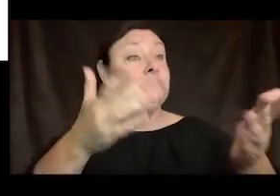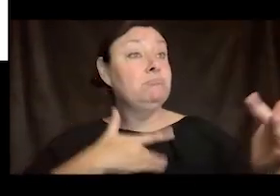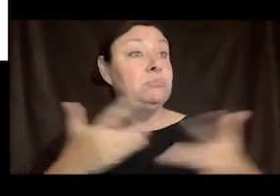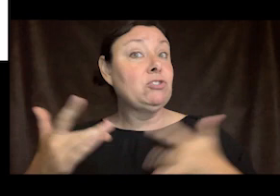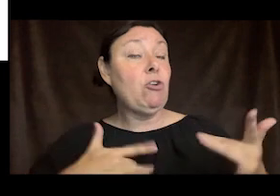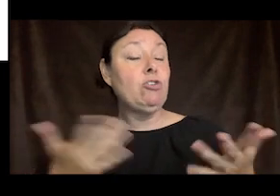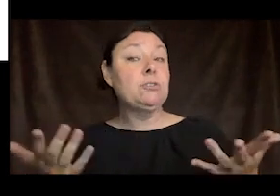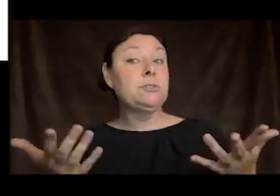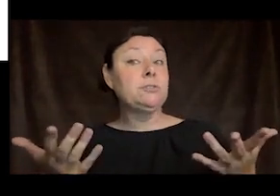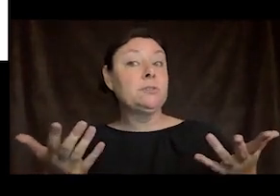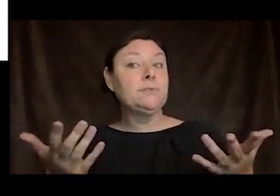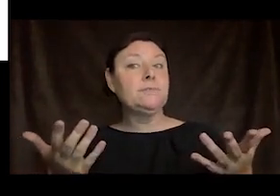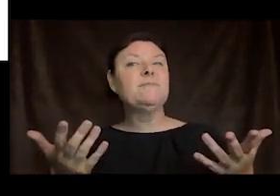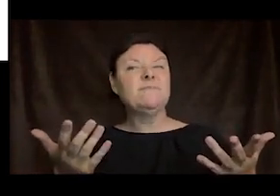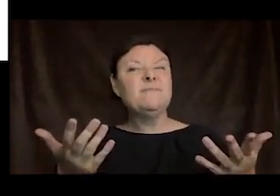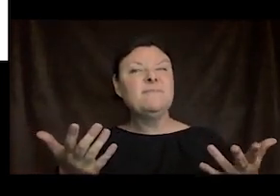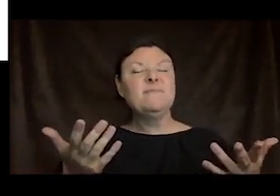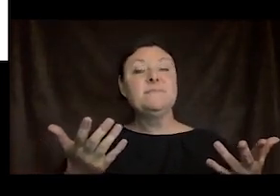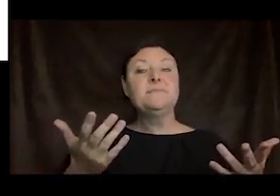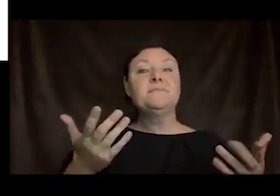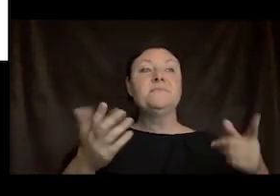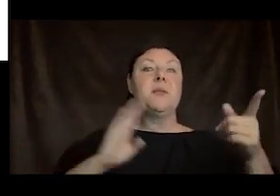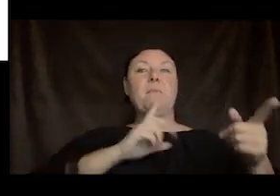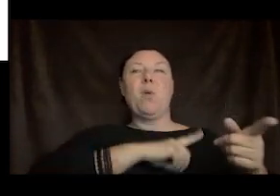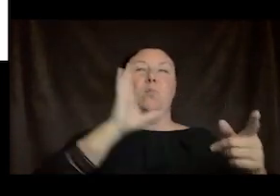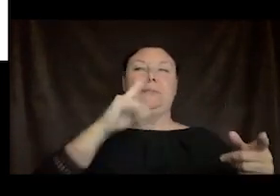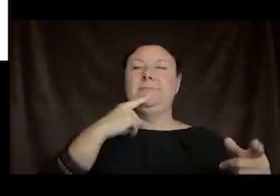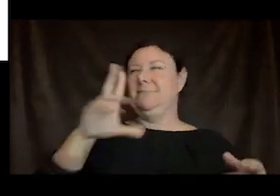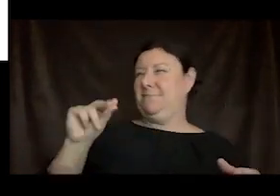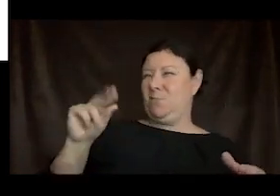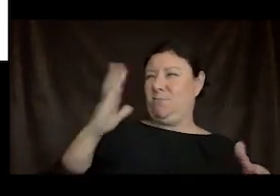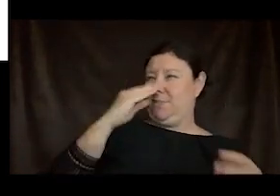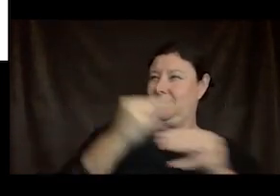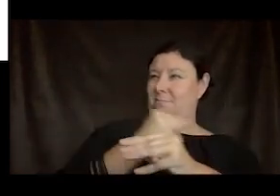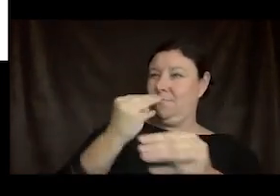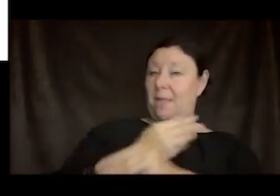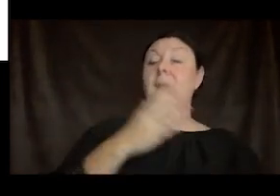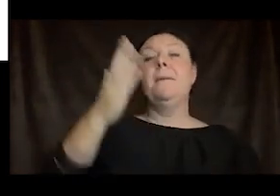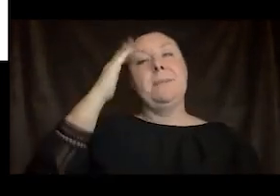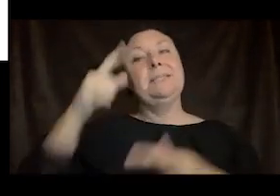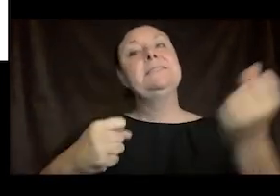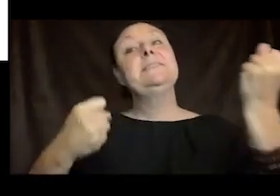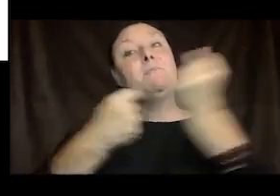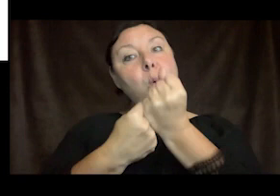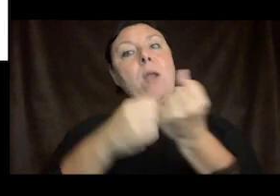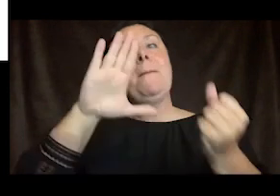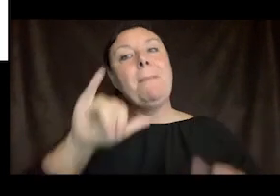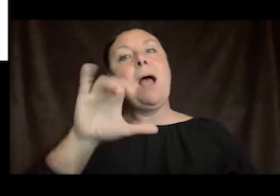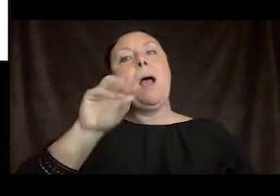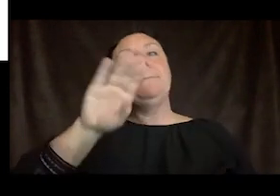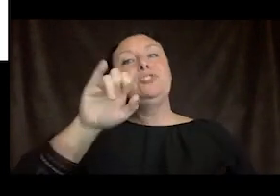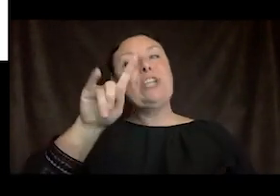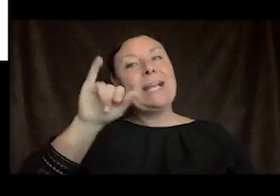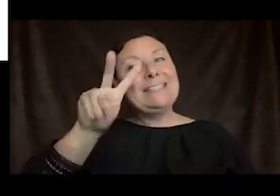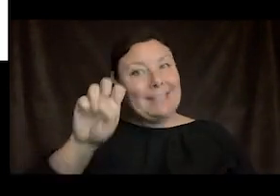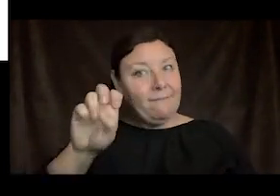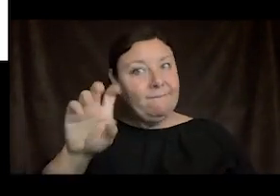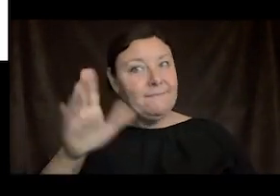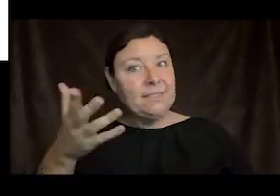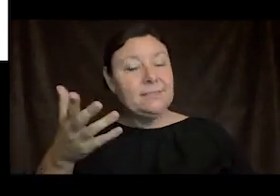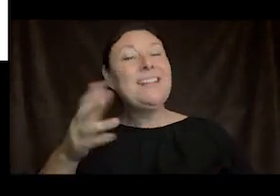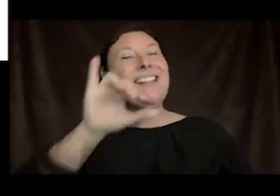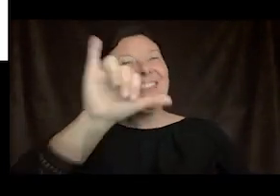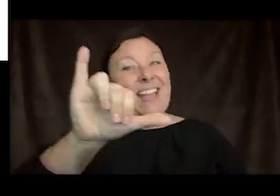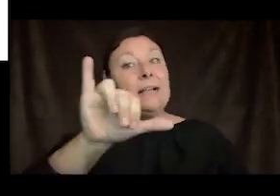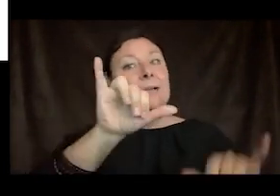that? And they say, well, of course not. Well, because it's supported by the objectives. Again, what are those standards? What are the